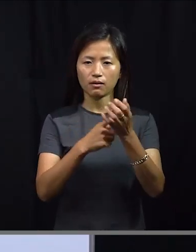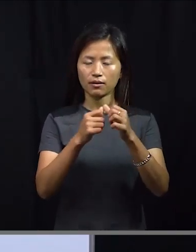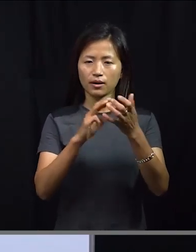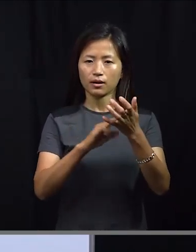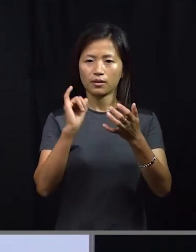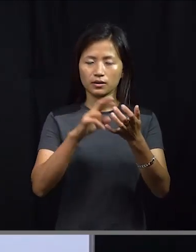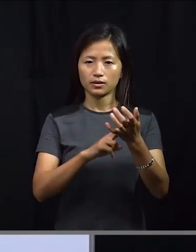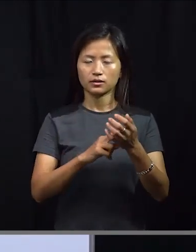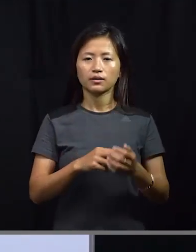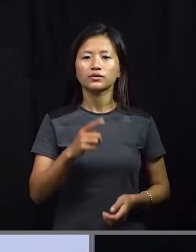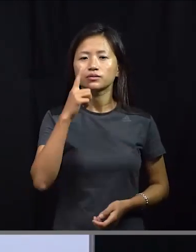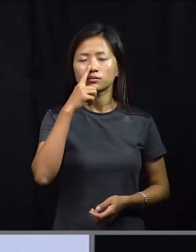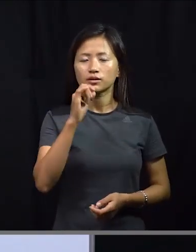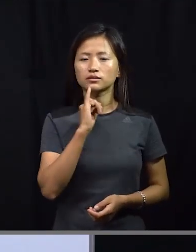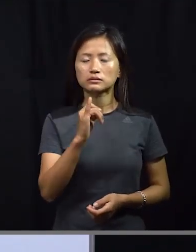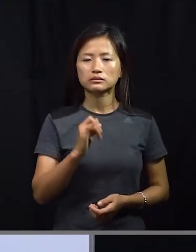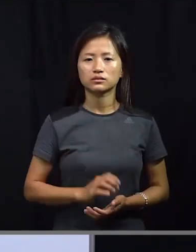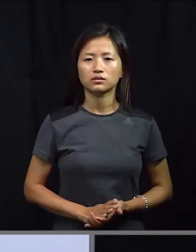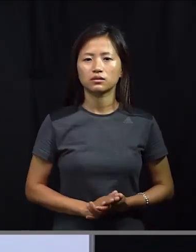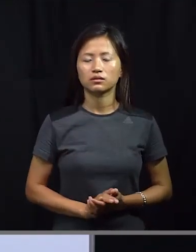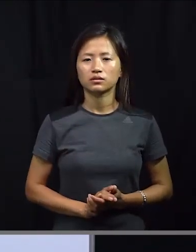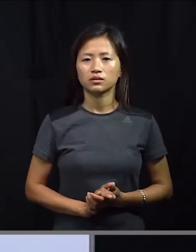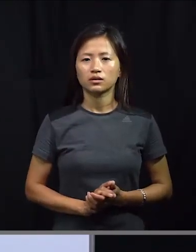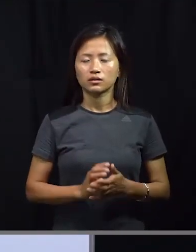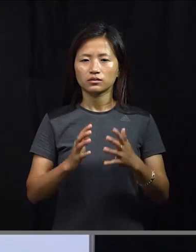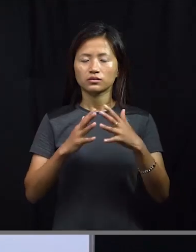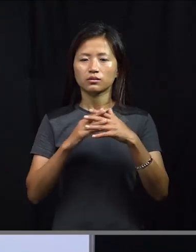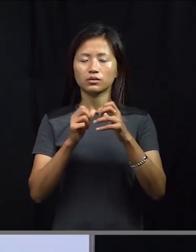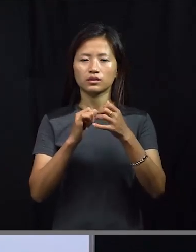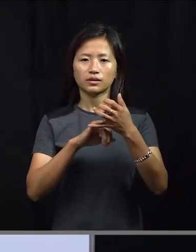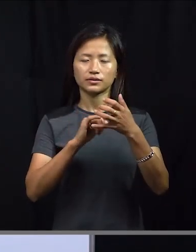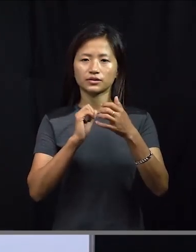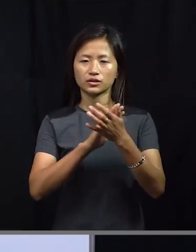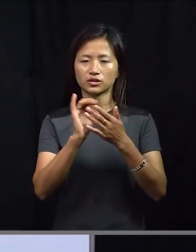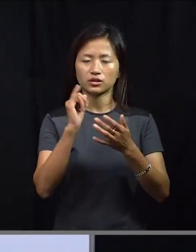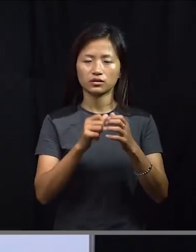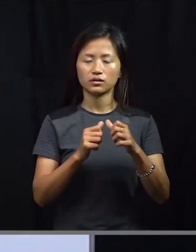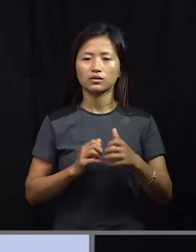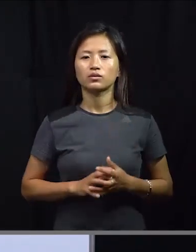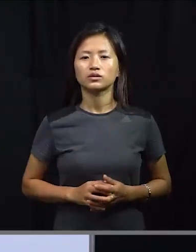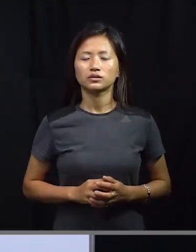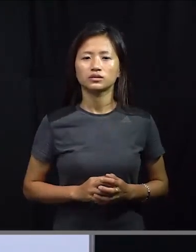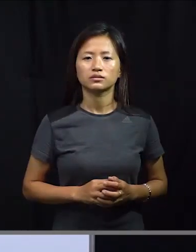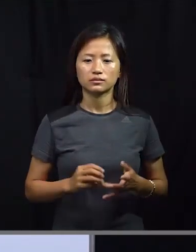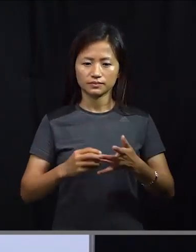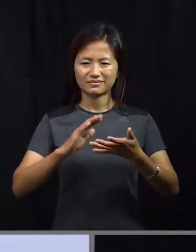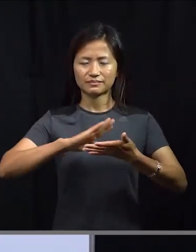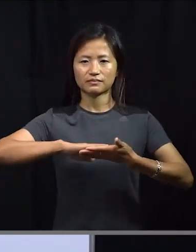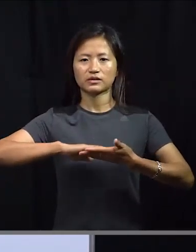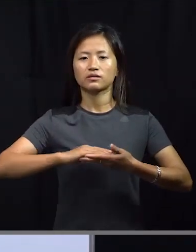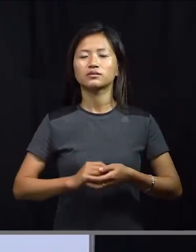and the woman is a Vaishya, okay, now what happens is that this type of marriage is called